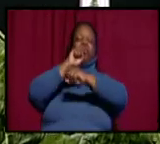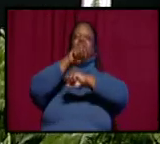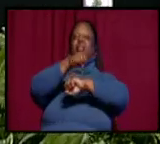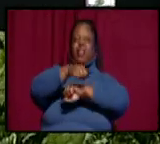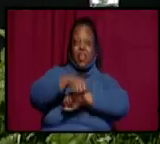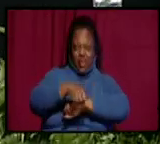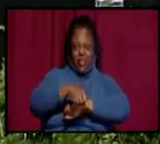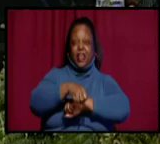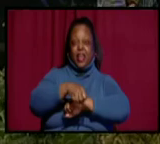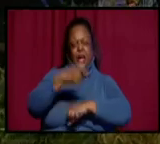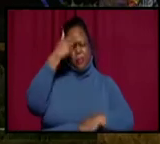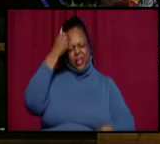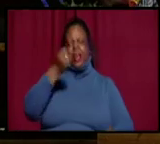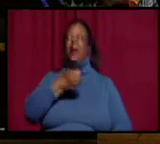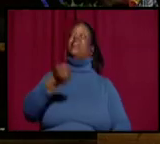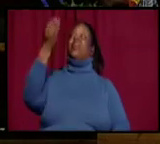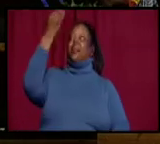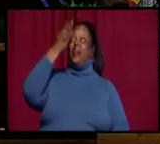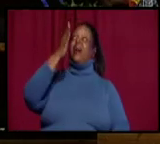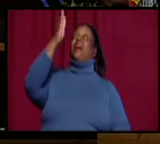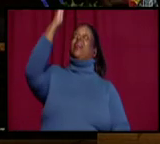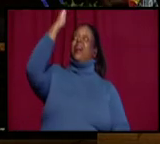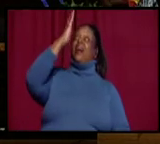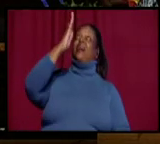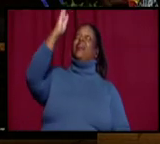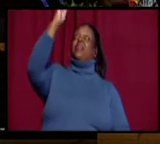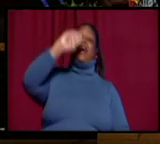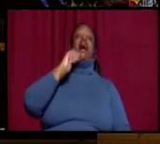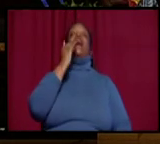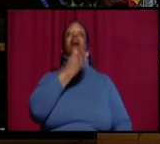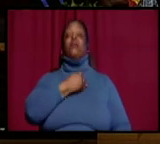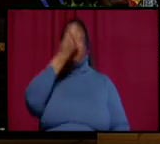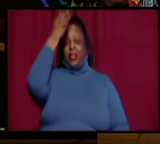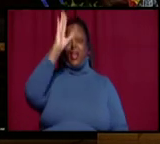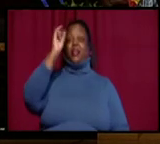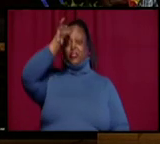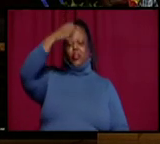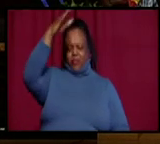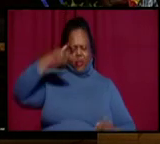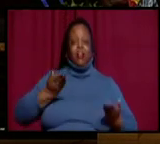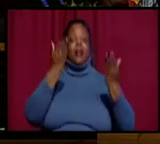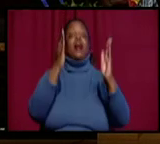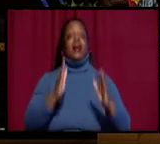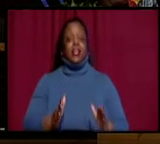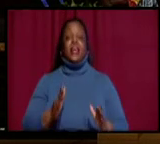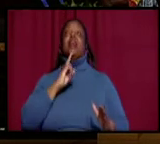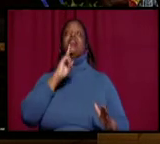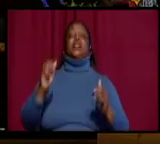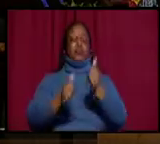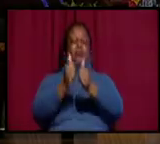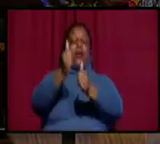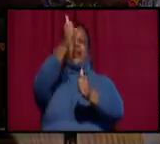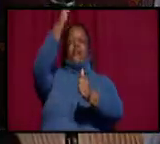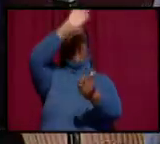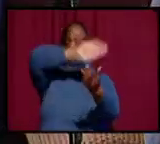defeated, because my God, Jehovah God, he's the greatest.